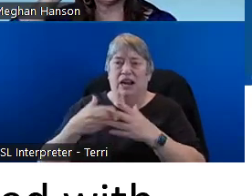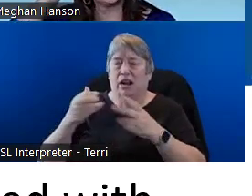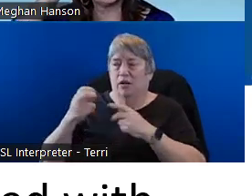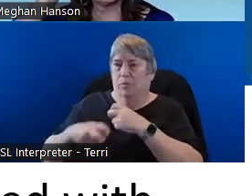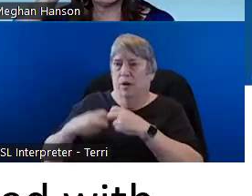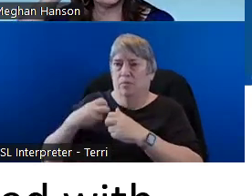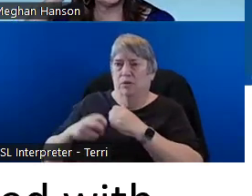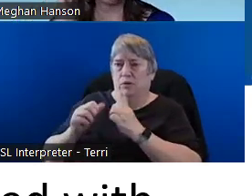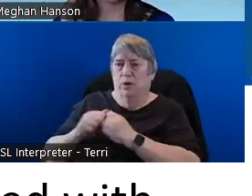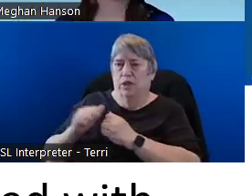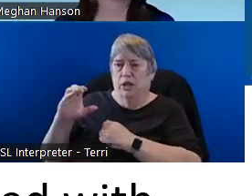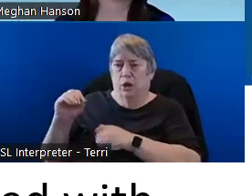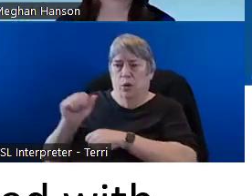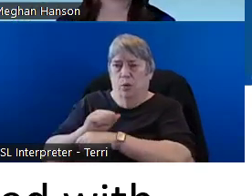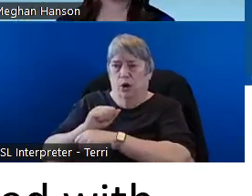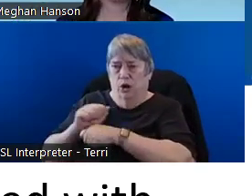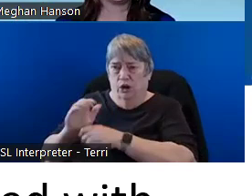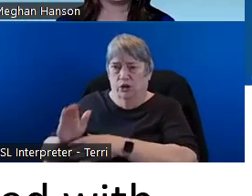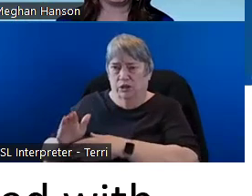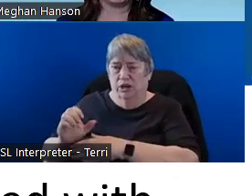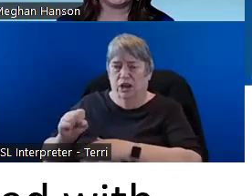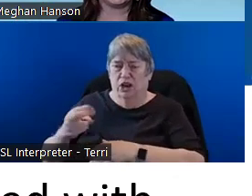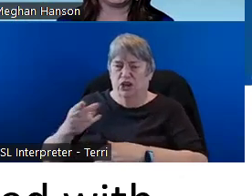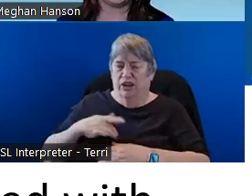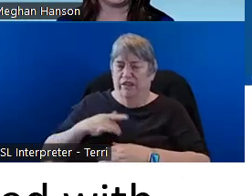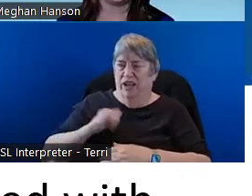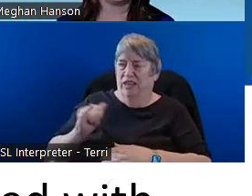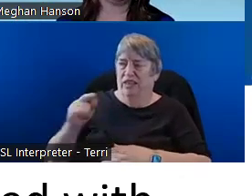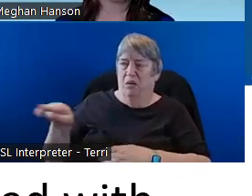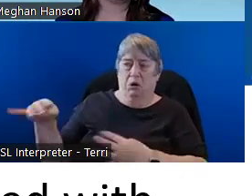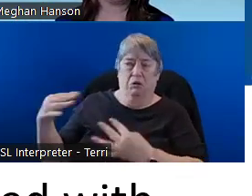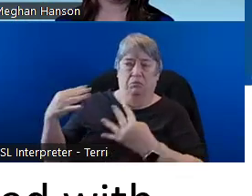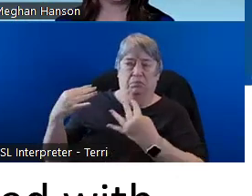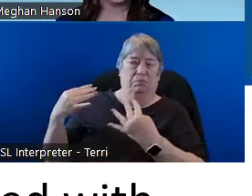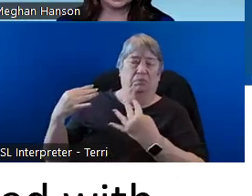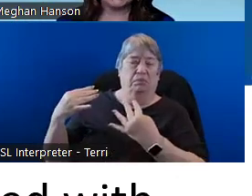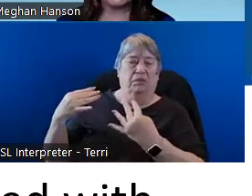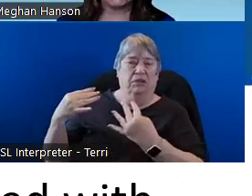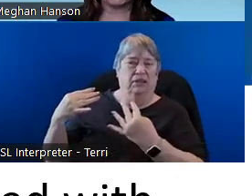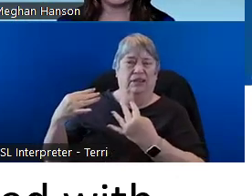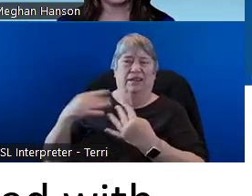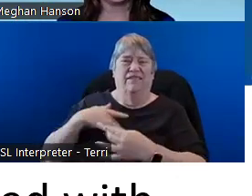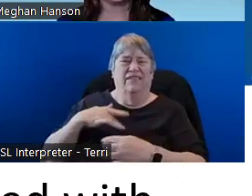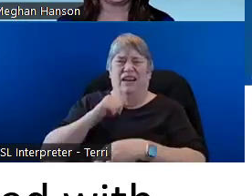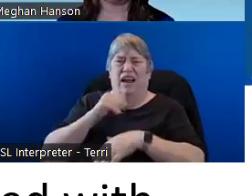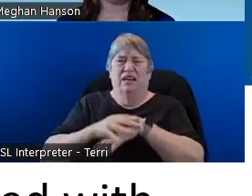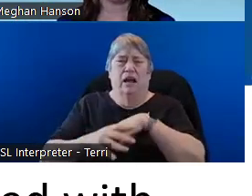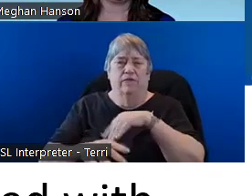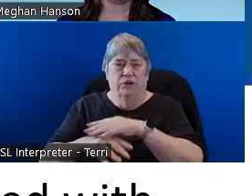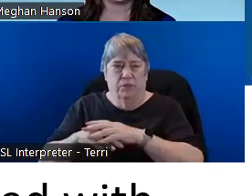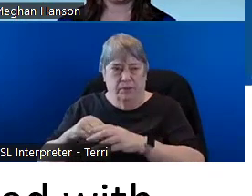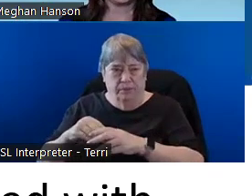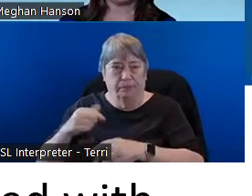like they were looking at her differently, and she just felt uncomfortable in the environment. So as we continued to work with her, she kind